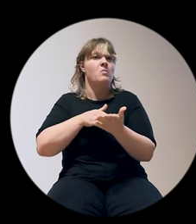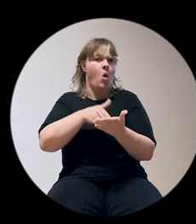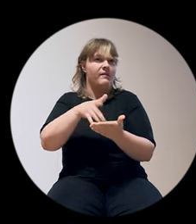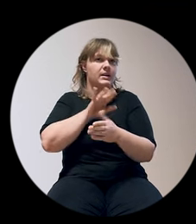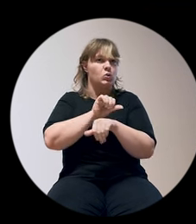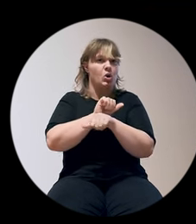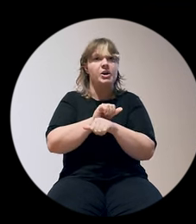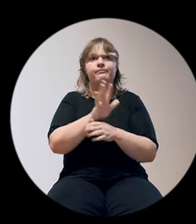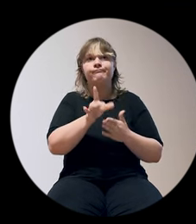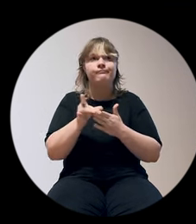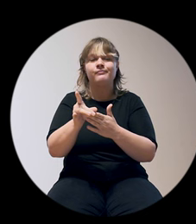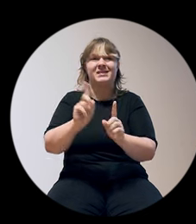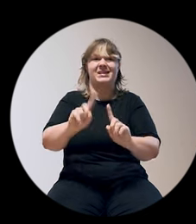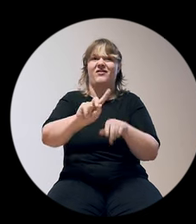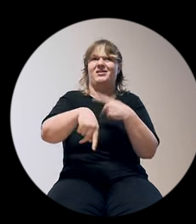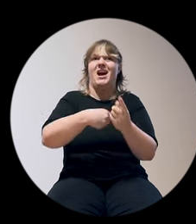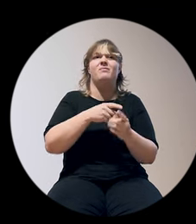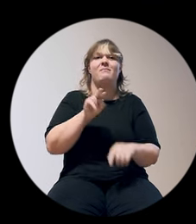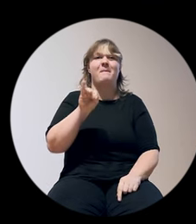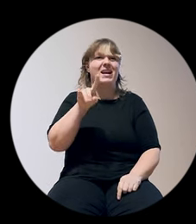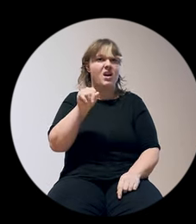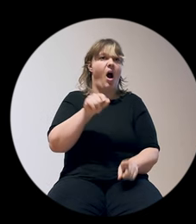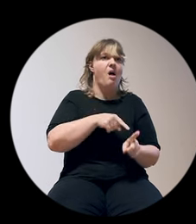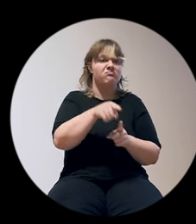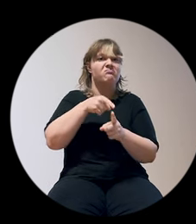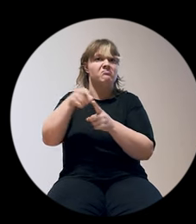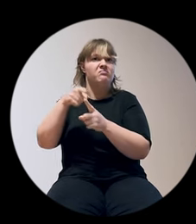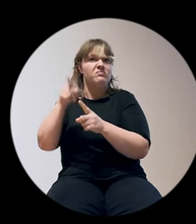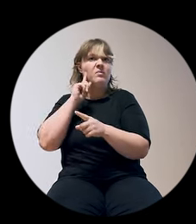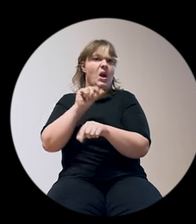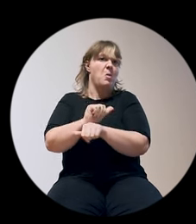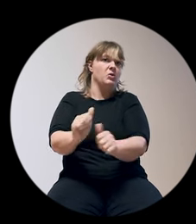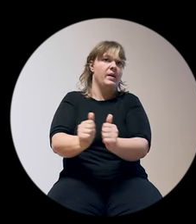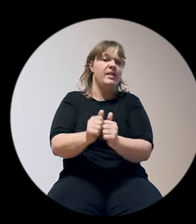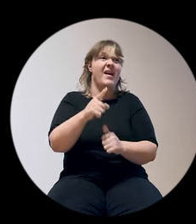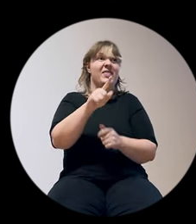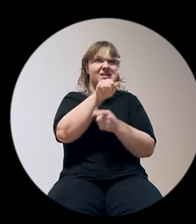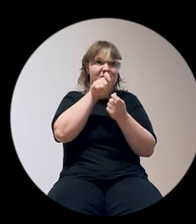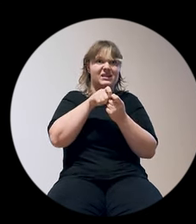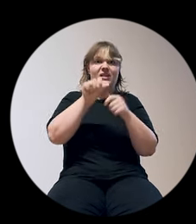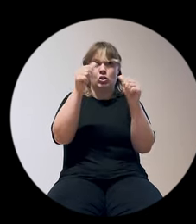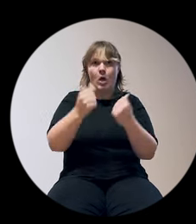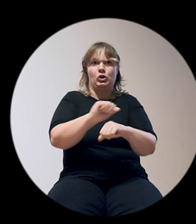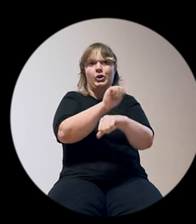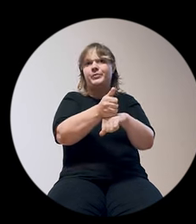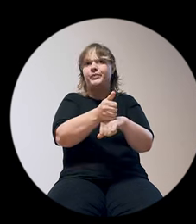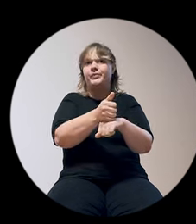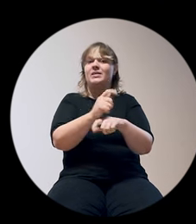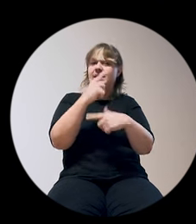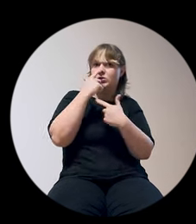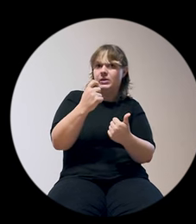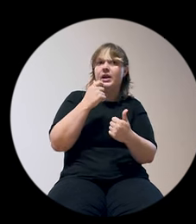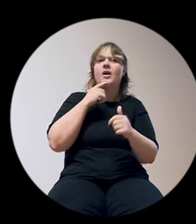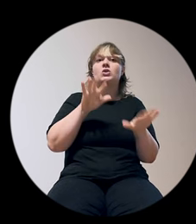through all of the different media that he works with. What's interesting about this particular sculpture or installation is that